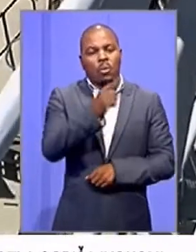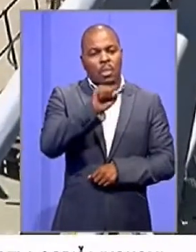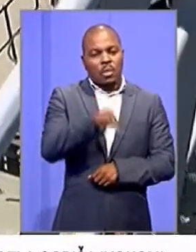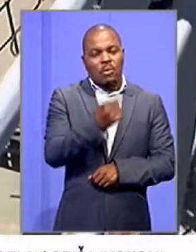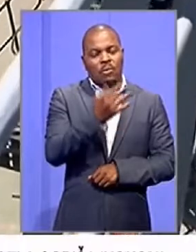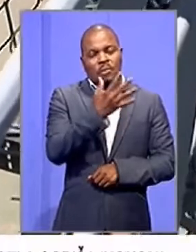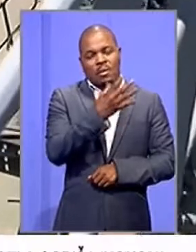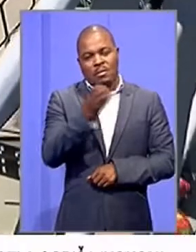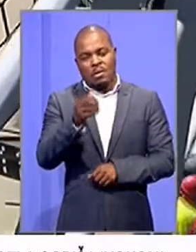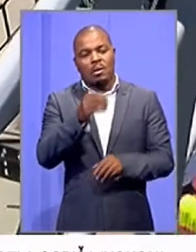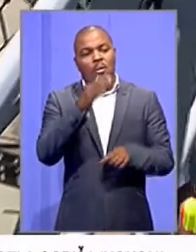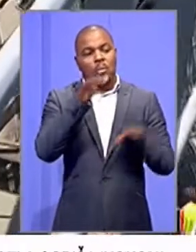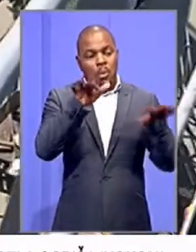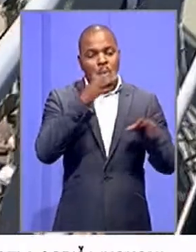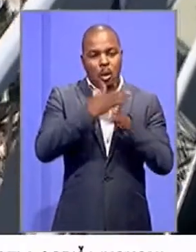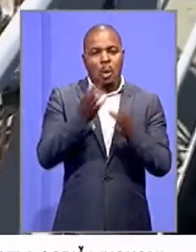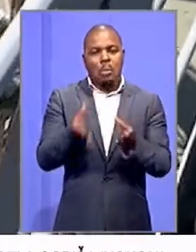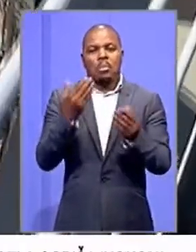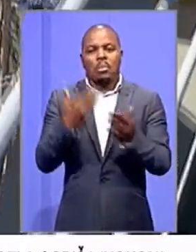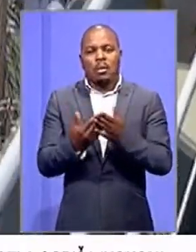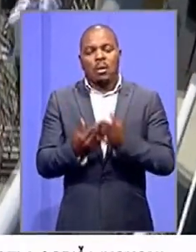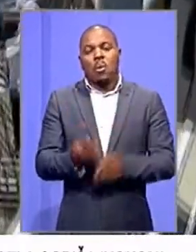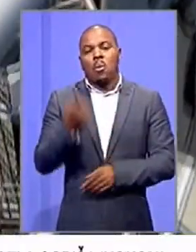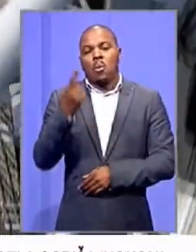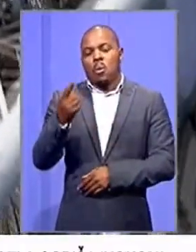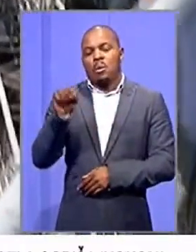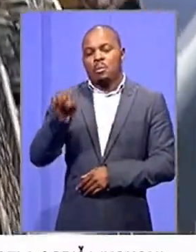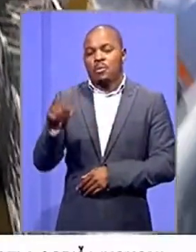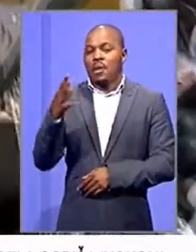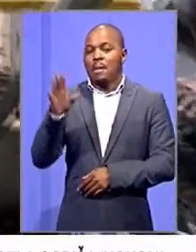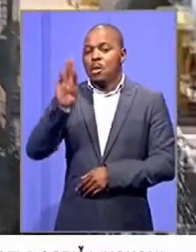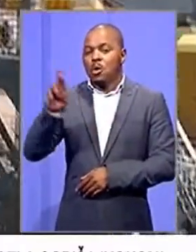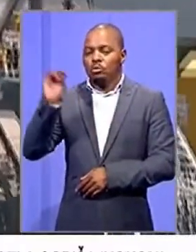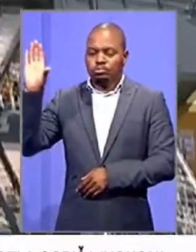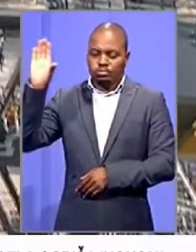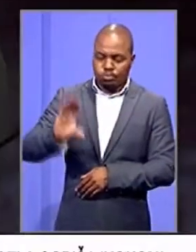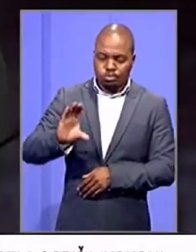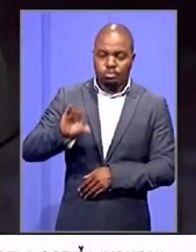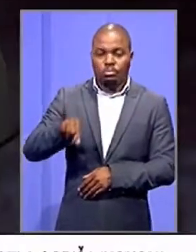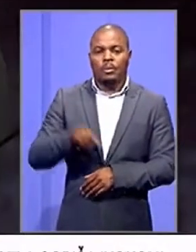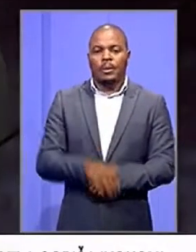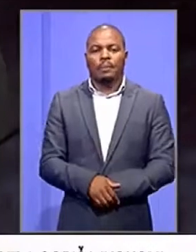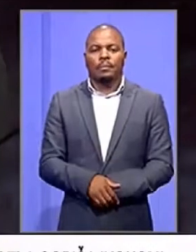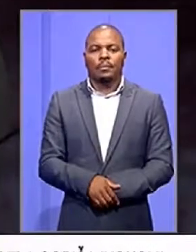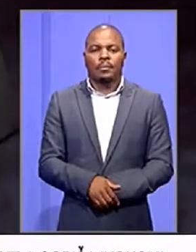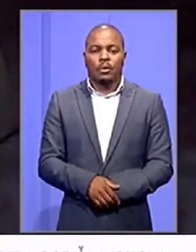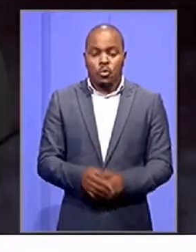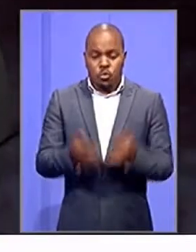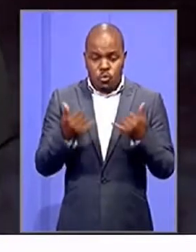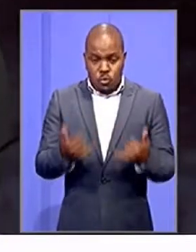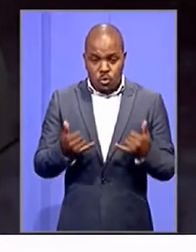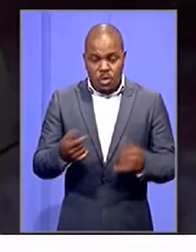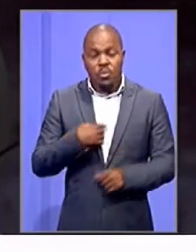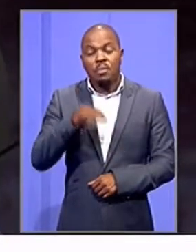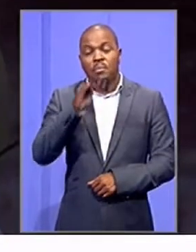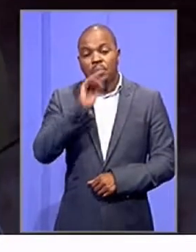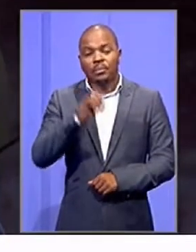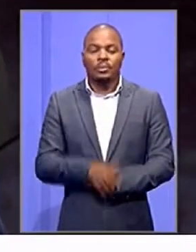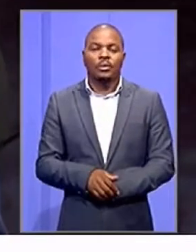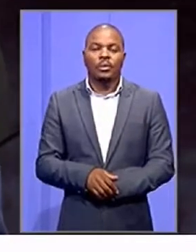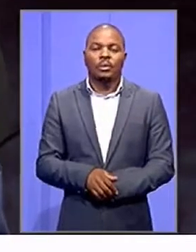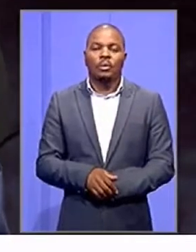ka palomoka ya dipeeletšo tša go ja dibilione 1.5 ya diranta. Today we talking about